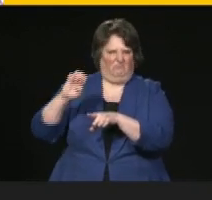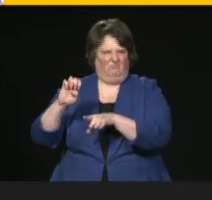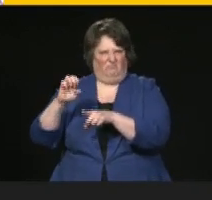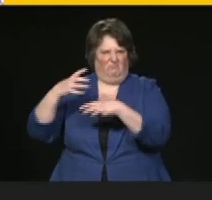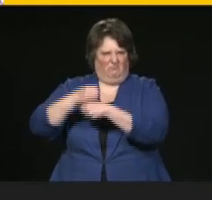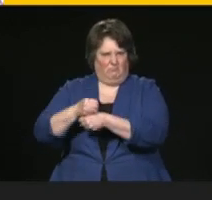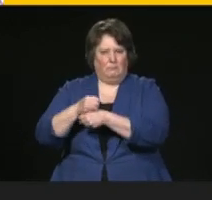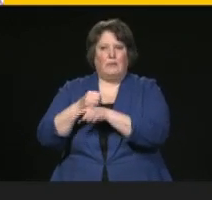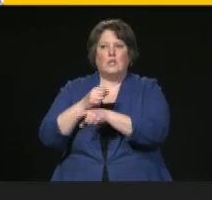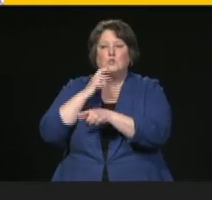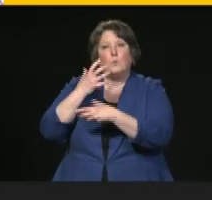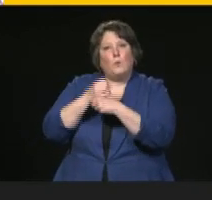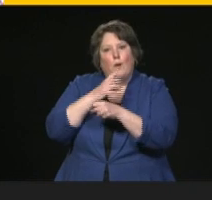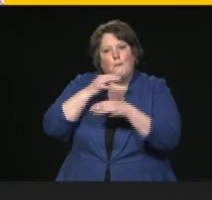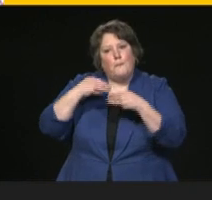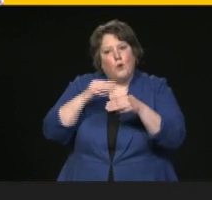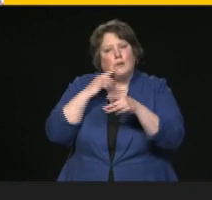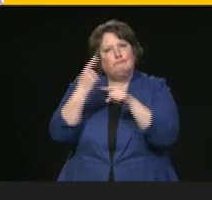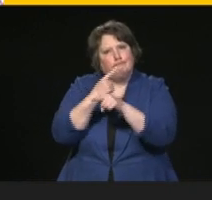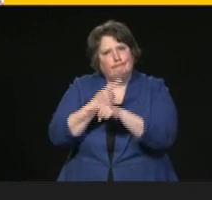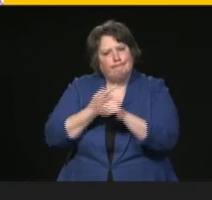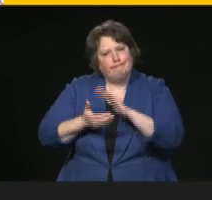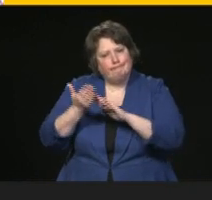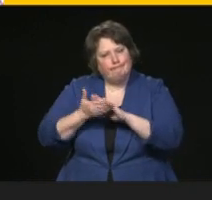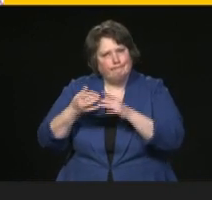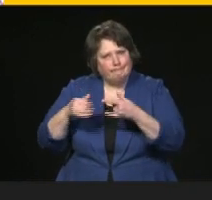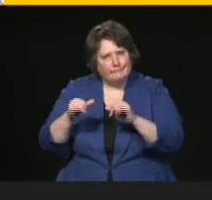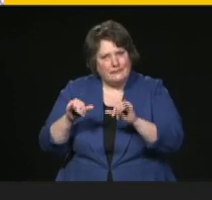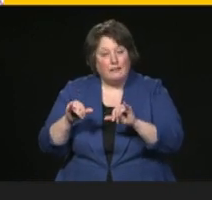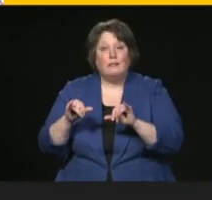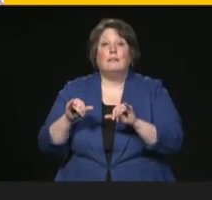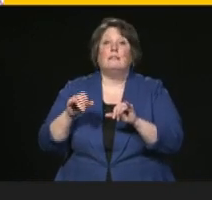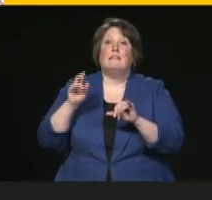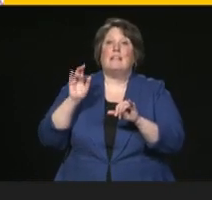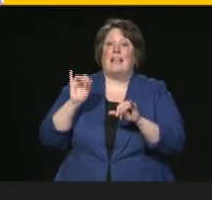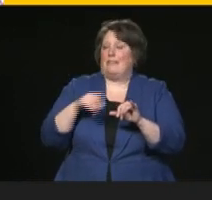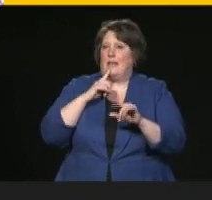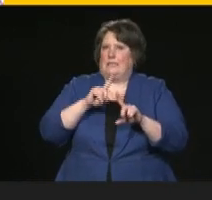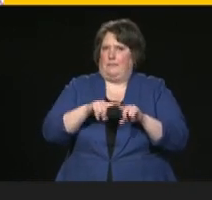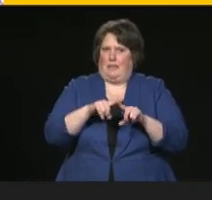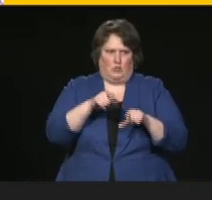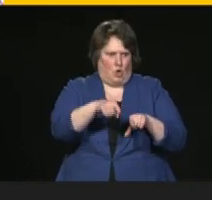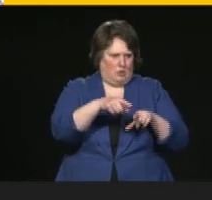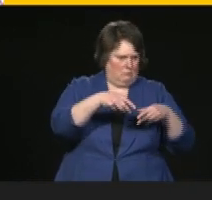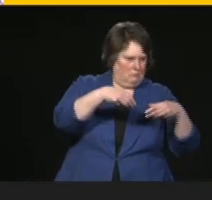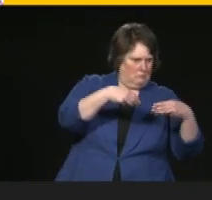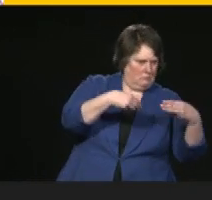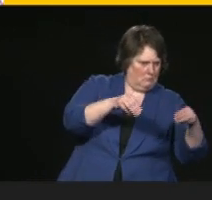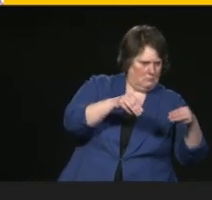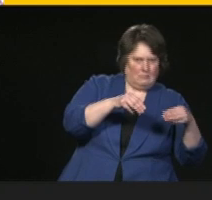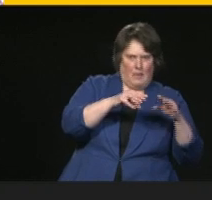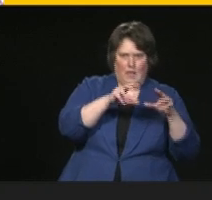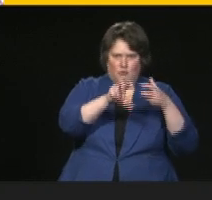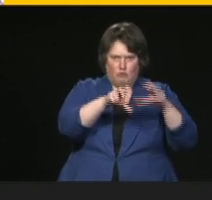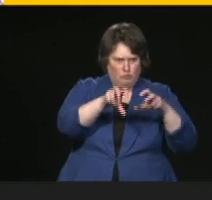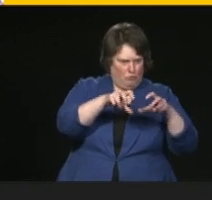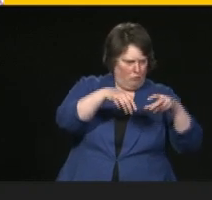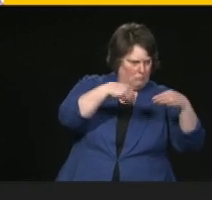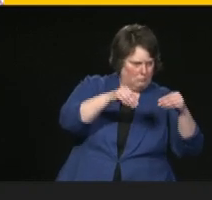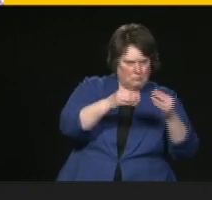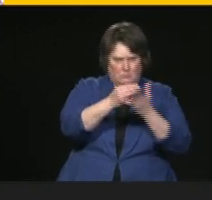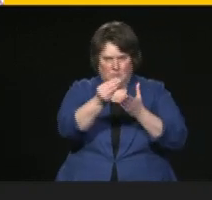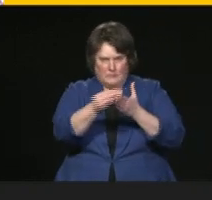program may be adjusted depending on market conditions. However, to reduce financial market uncertainty, we are also